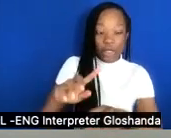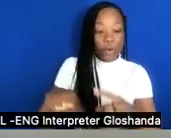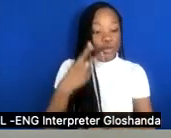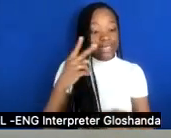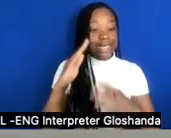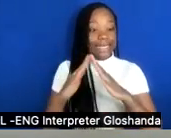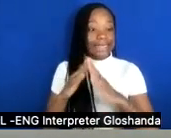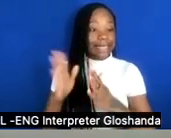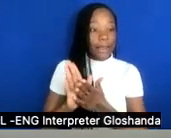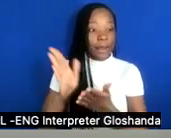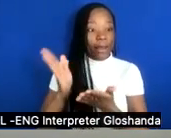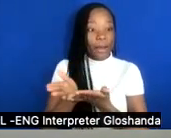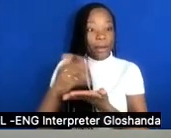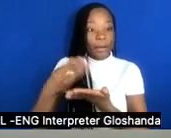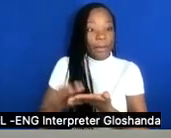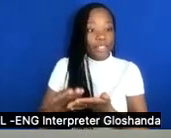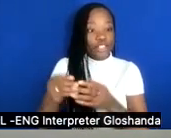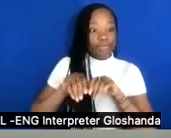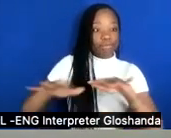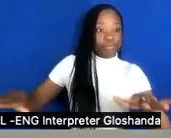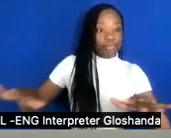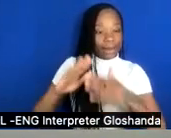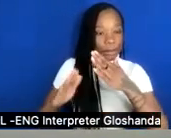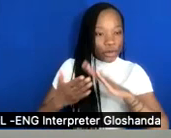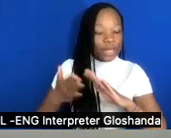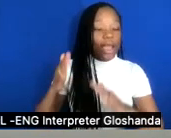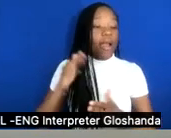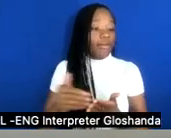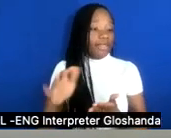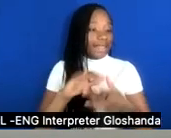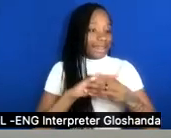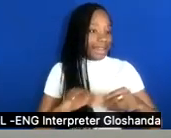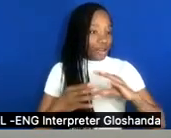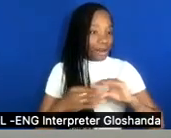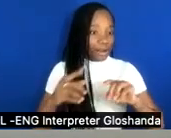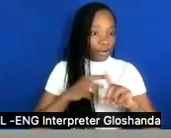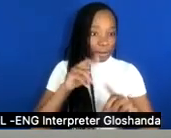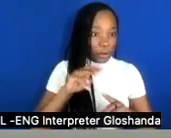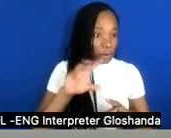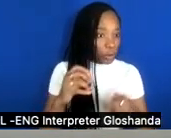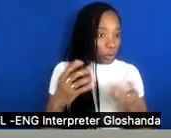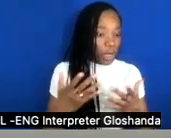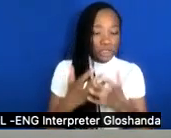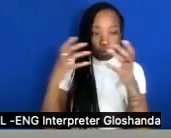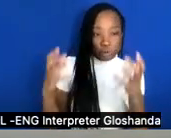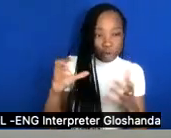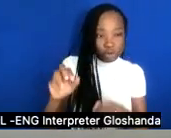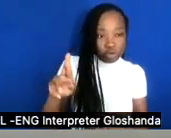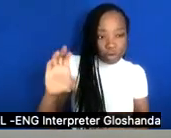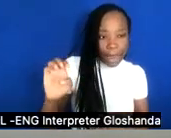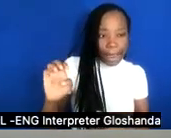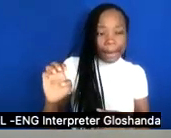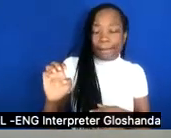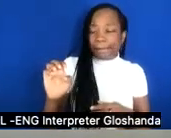in your community, often the narrative in the news is there's too much crime, crime rates are going up. And